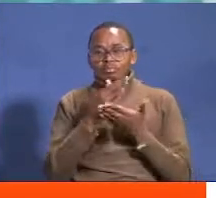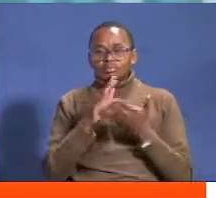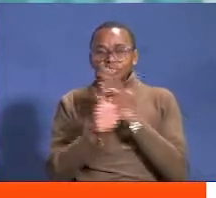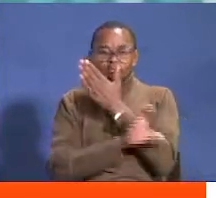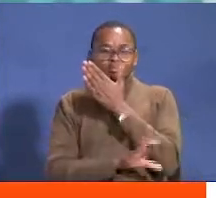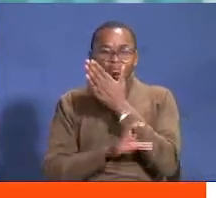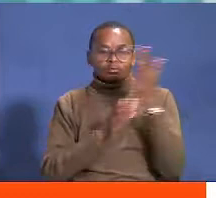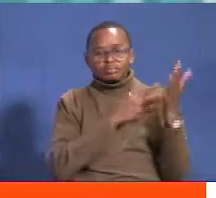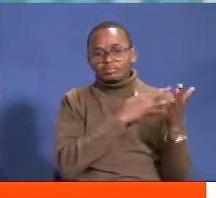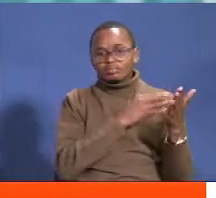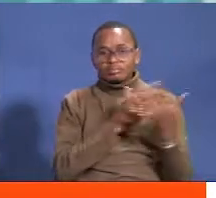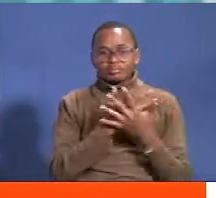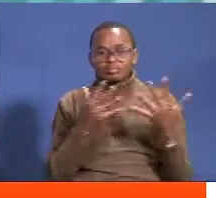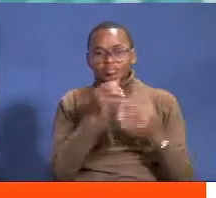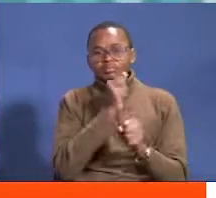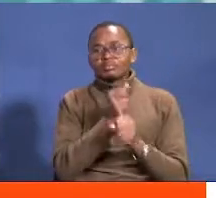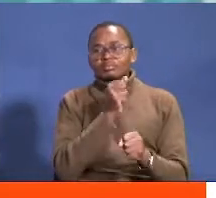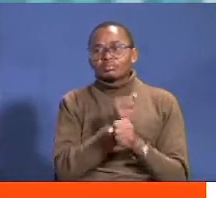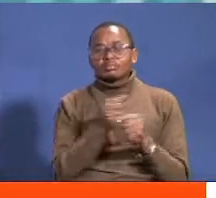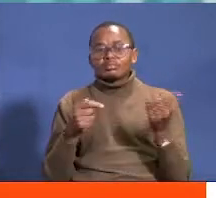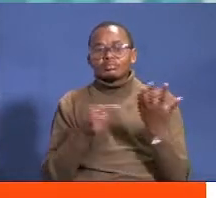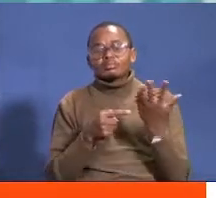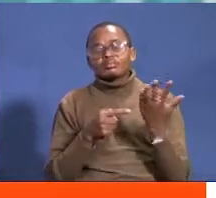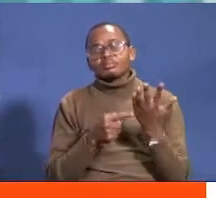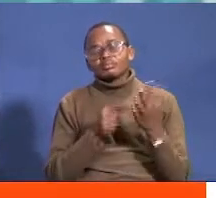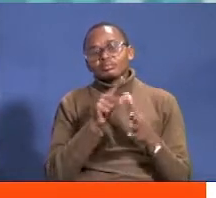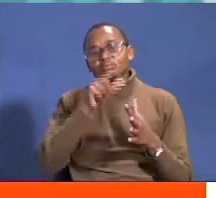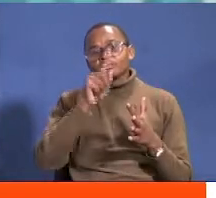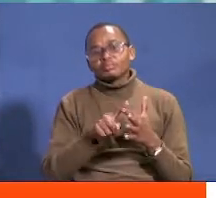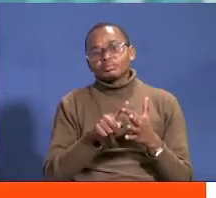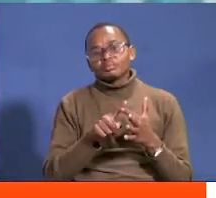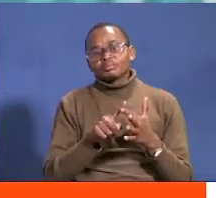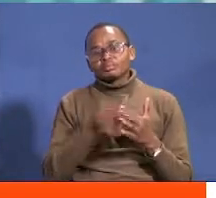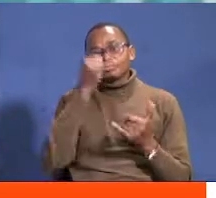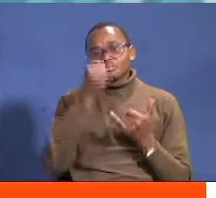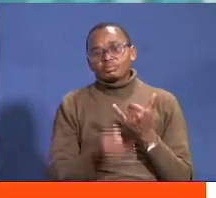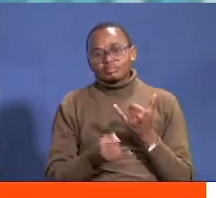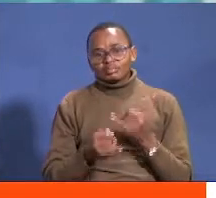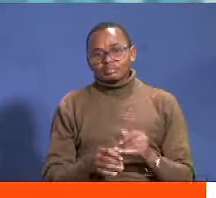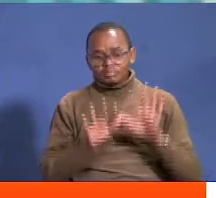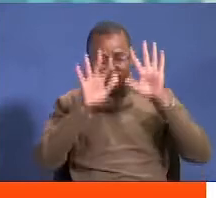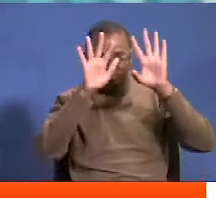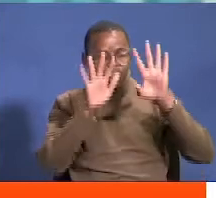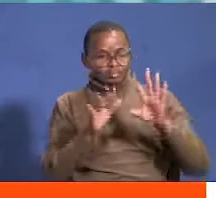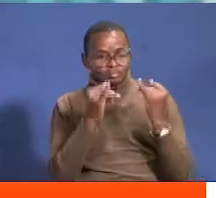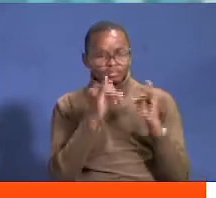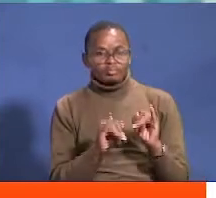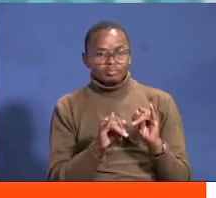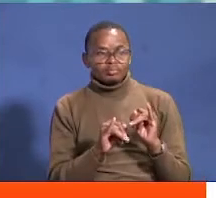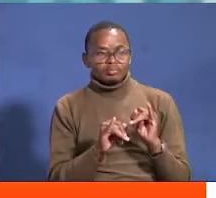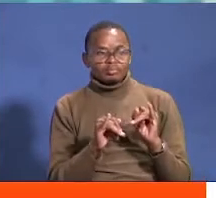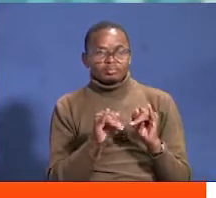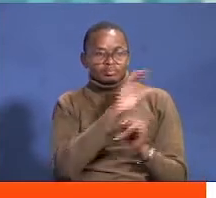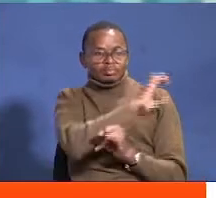country. And therefore, this is something that can be done. That's technology. Then now the final one and very important is now capacity